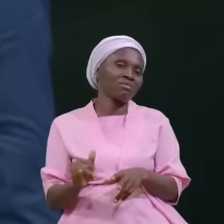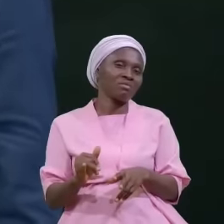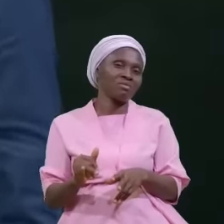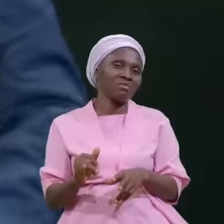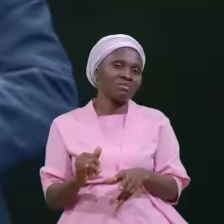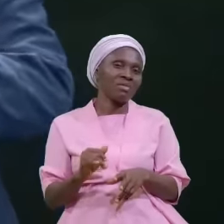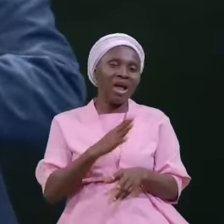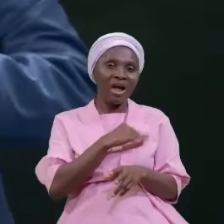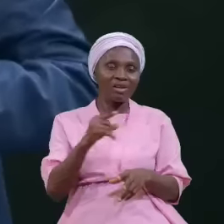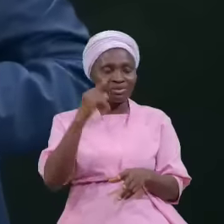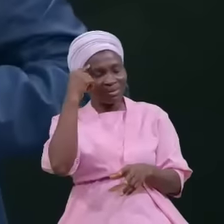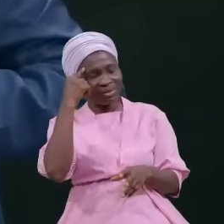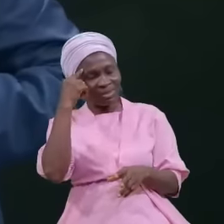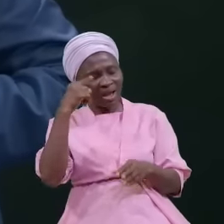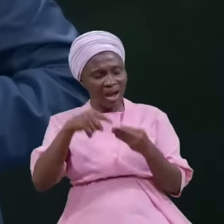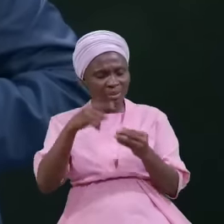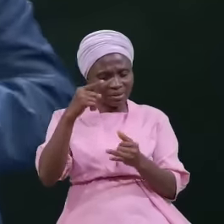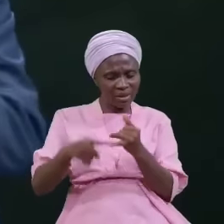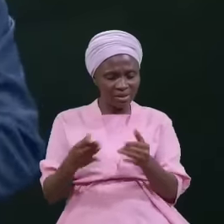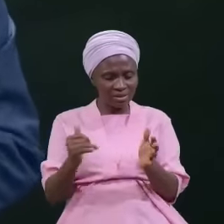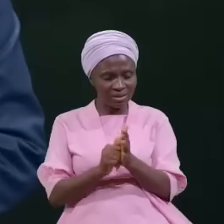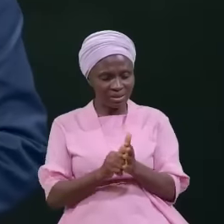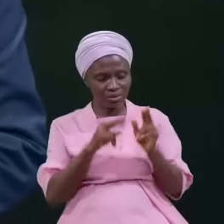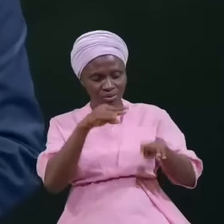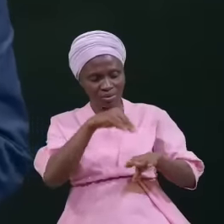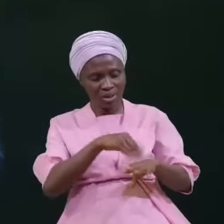you gazed at, you put your mind to